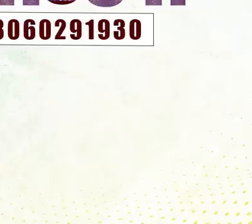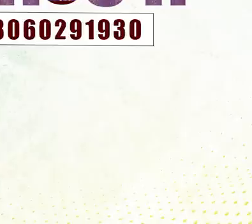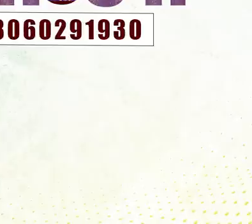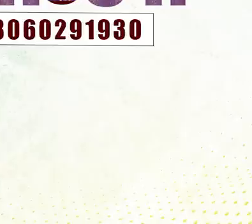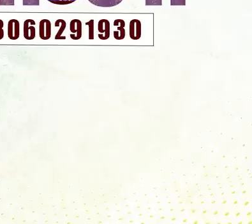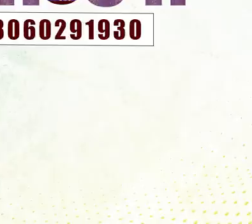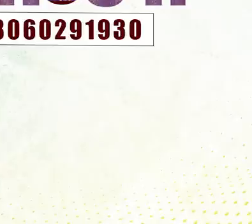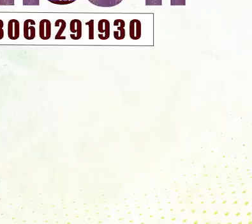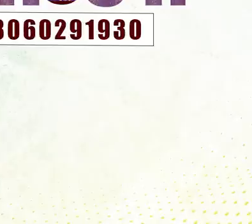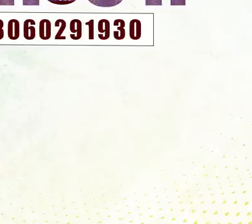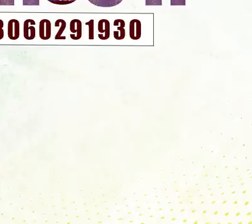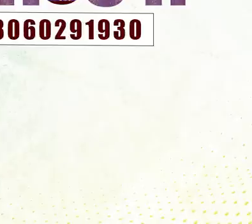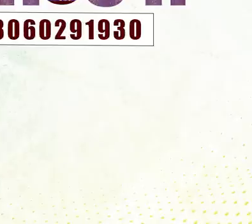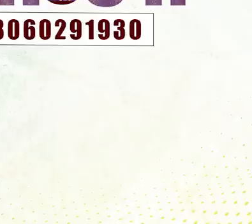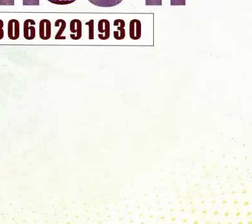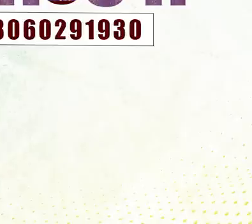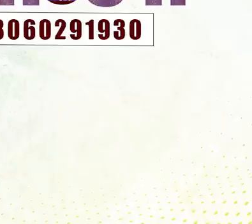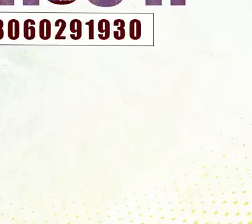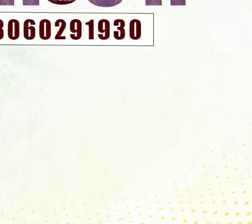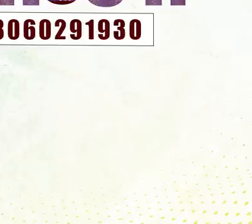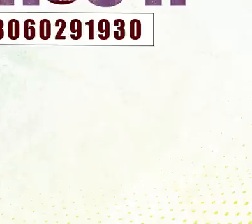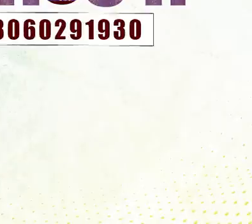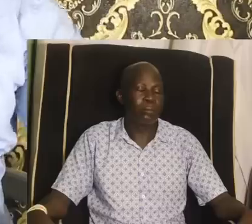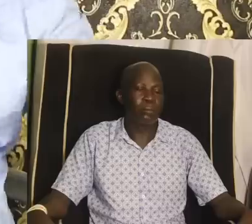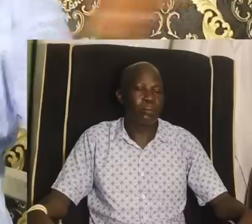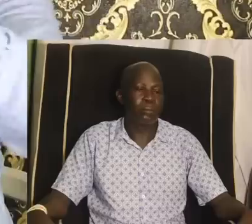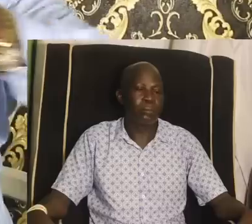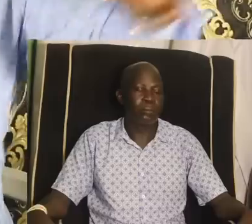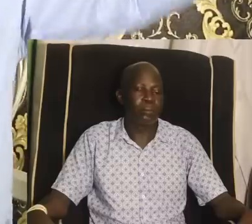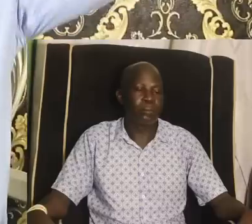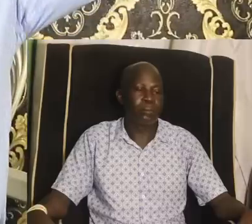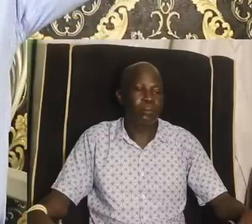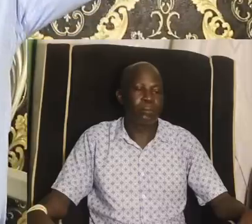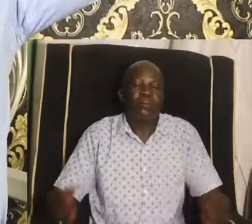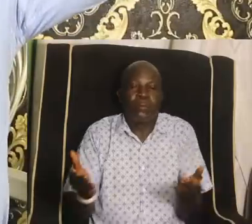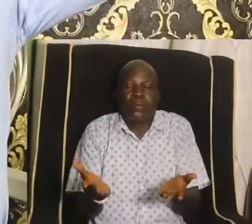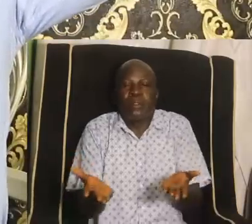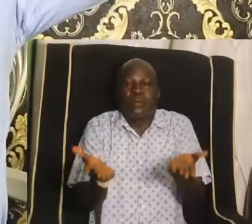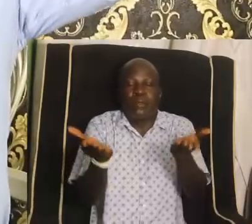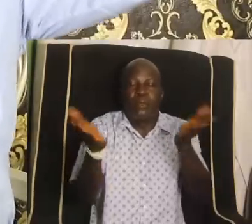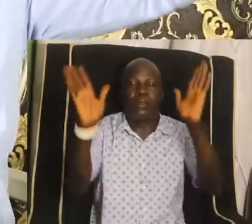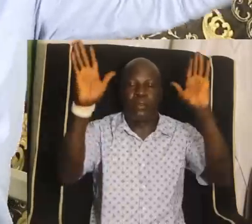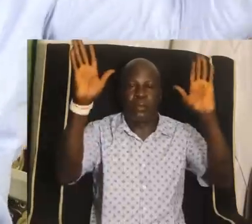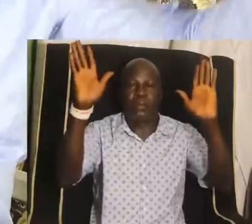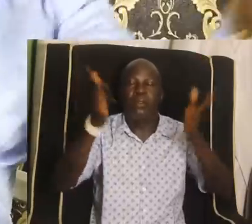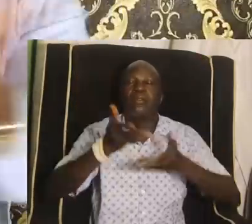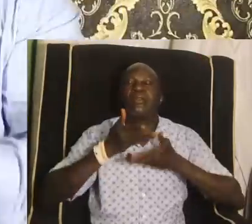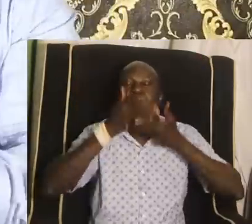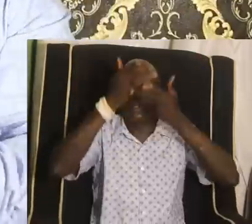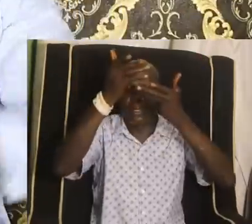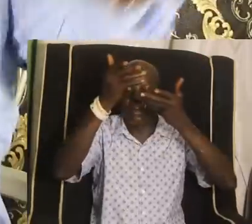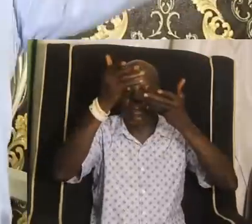omo se bi oba o amen. Hey, and now what's okay? Lift up your hands. E